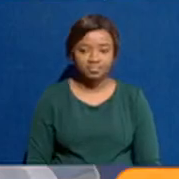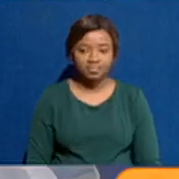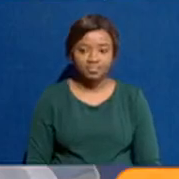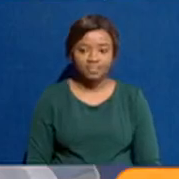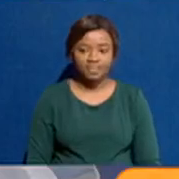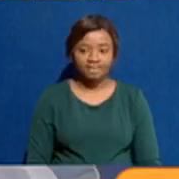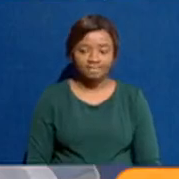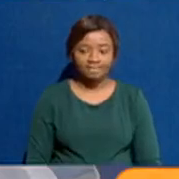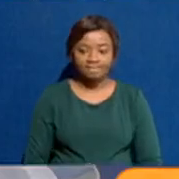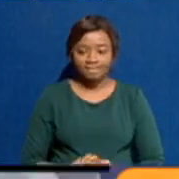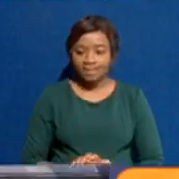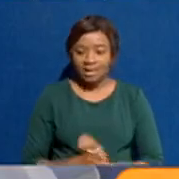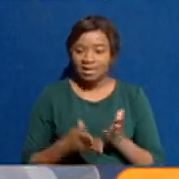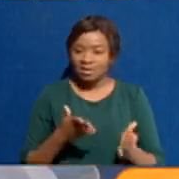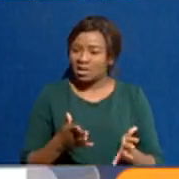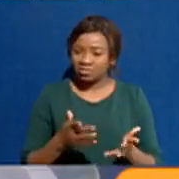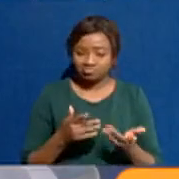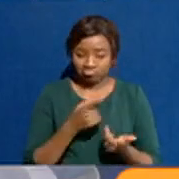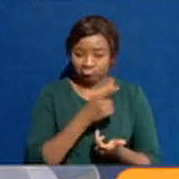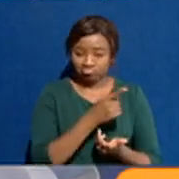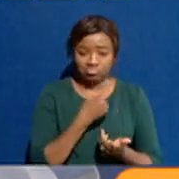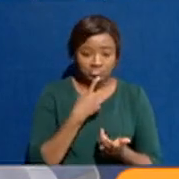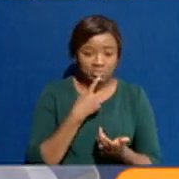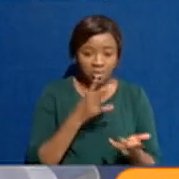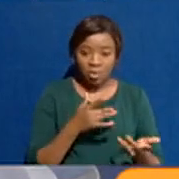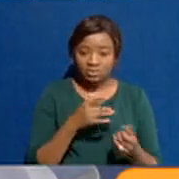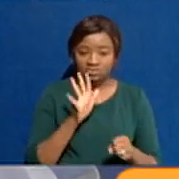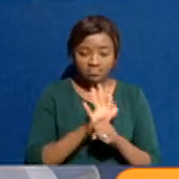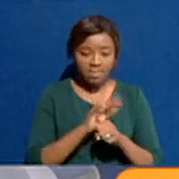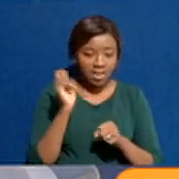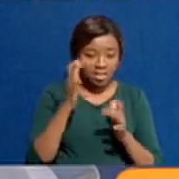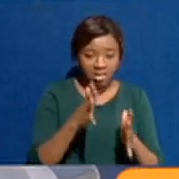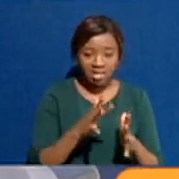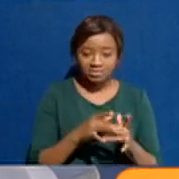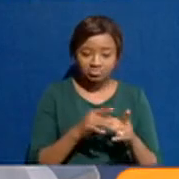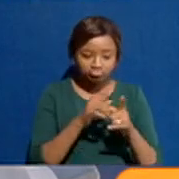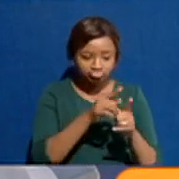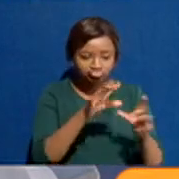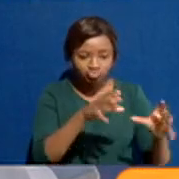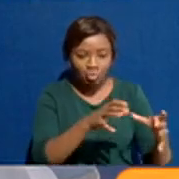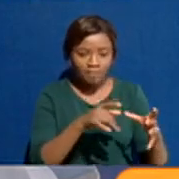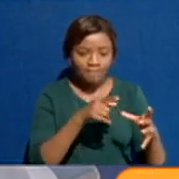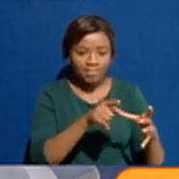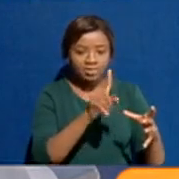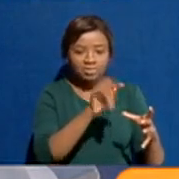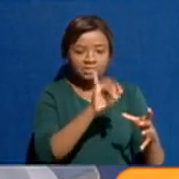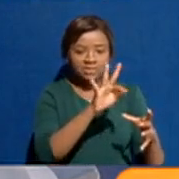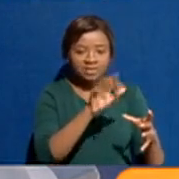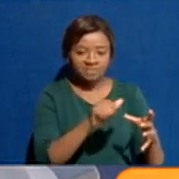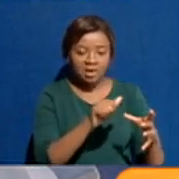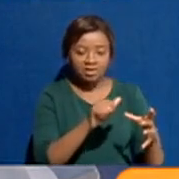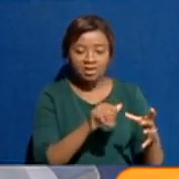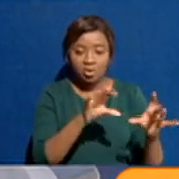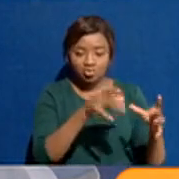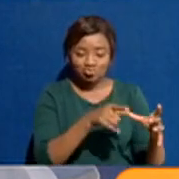All right, now the high cost of living is the main problem affecting a majority of Kenyans in the country, according to a Tifa poll. A survey